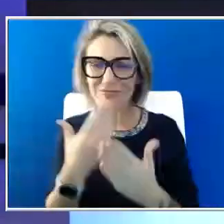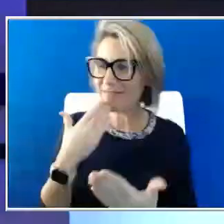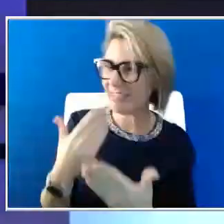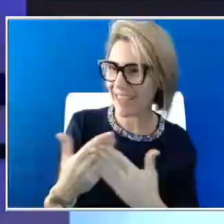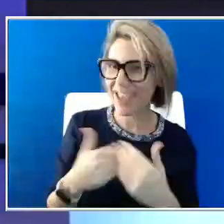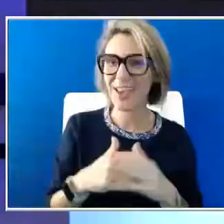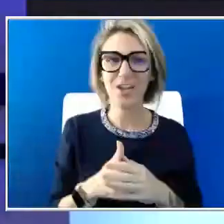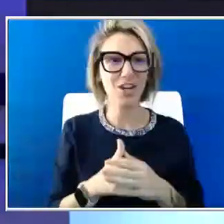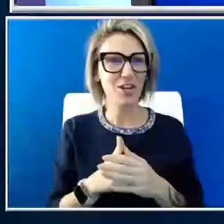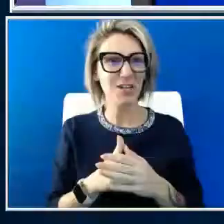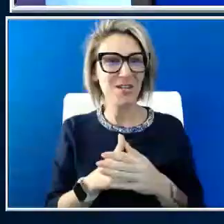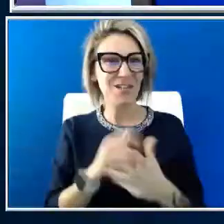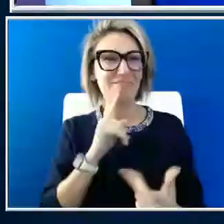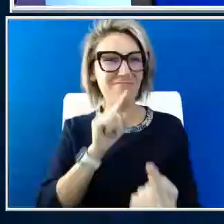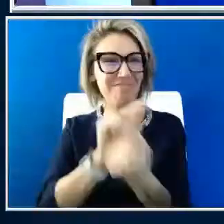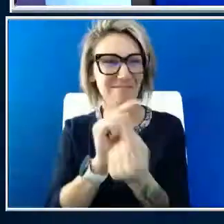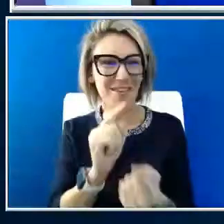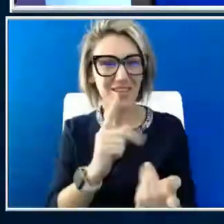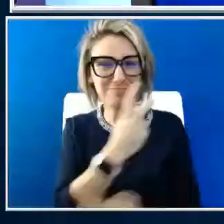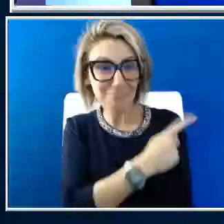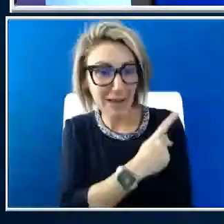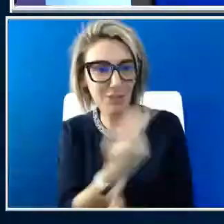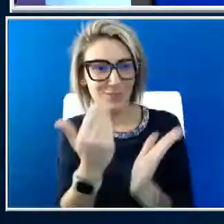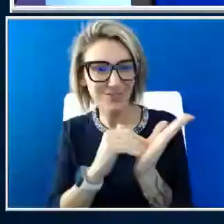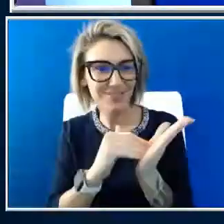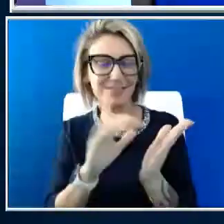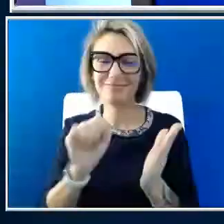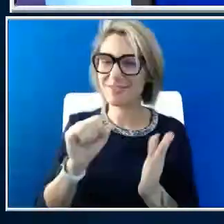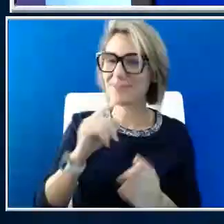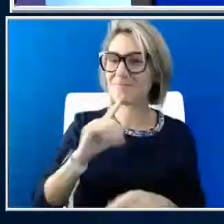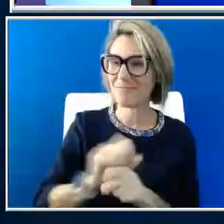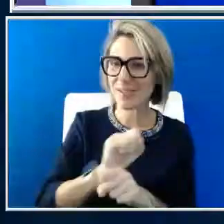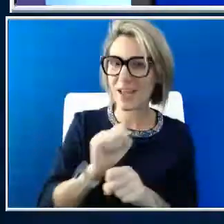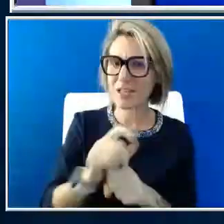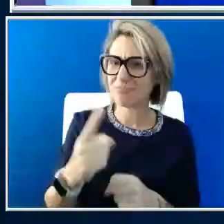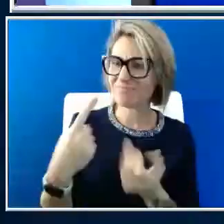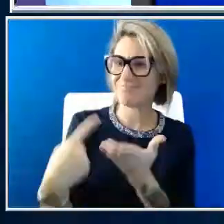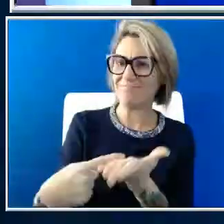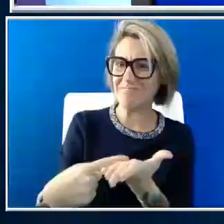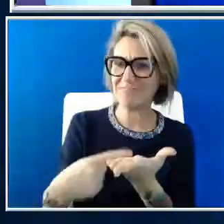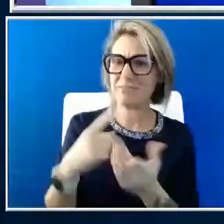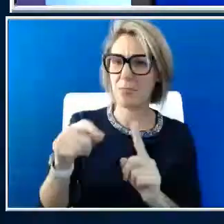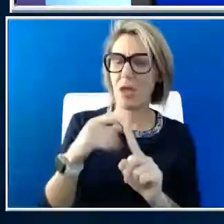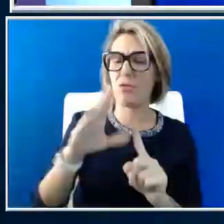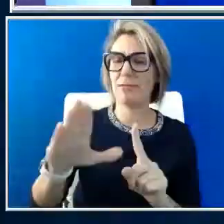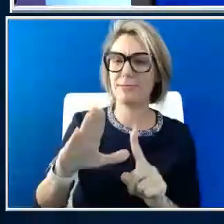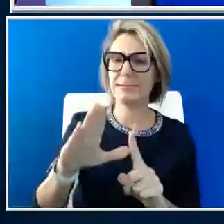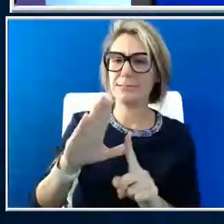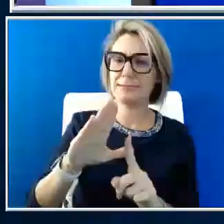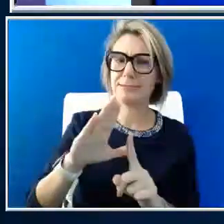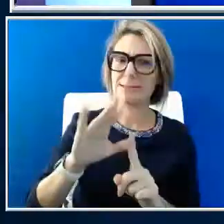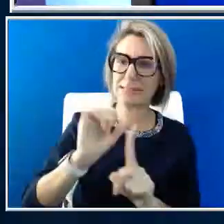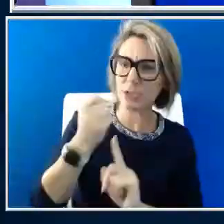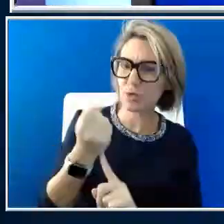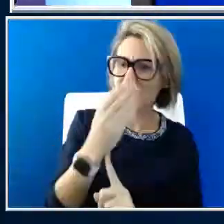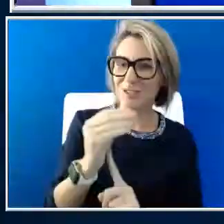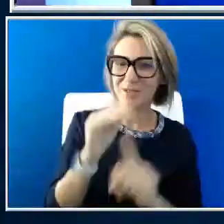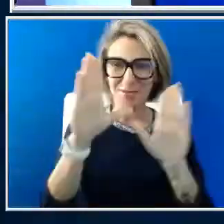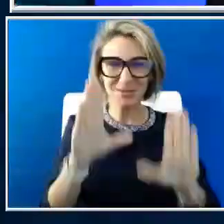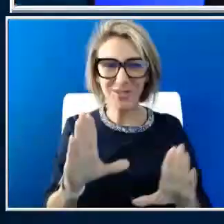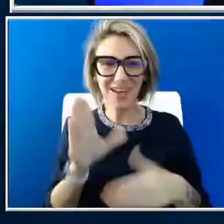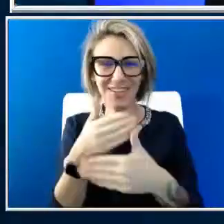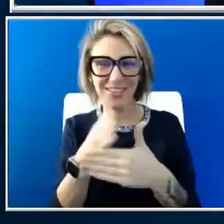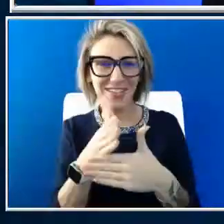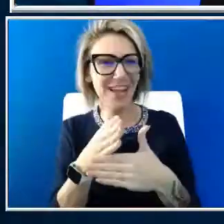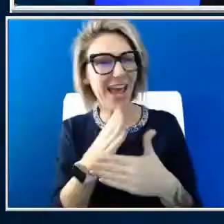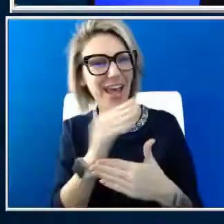with patients, I'm sure, right? Absolutely. And you've been talking to me a little bit about Patrick and his unique case, and he's just been so great to share. So, yes. Patrick, I want you to